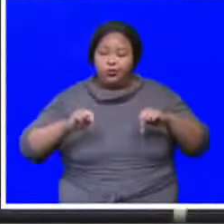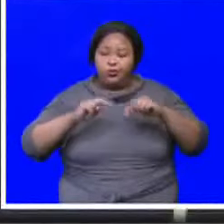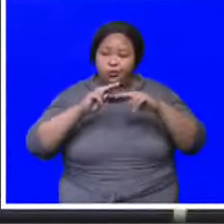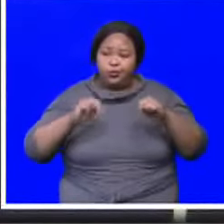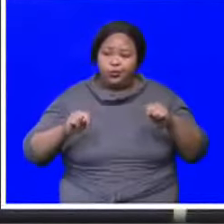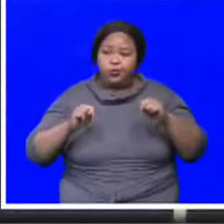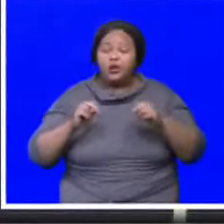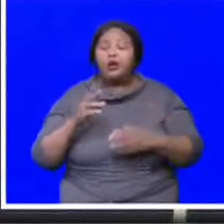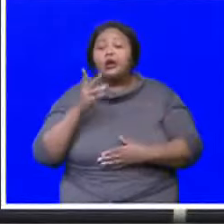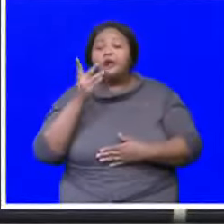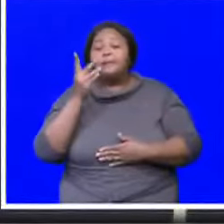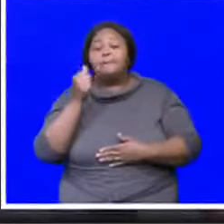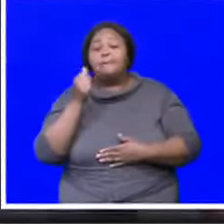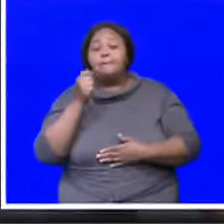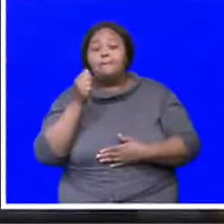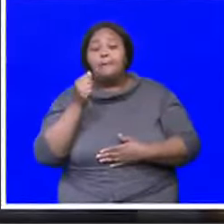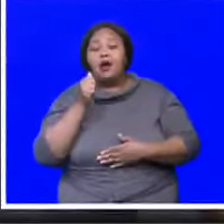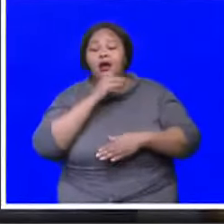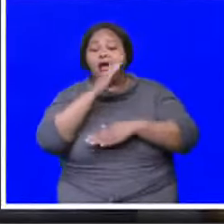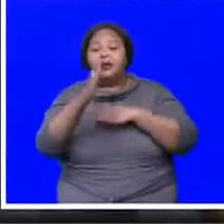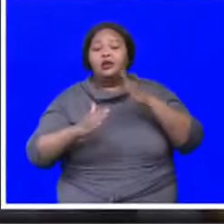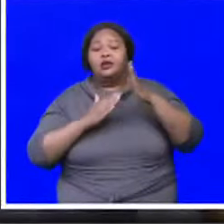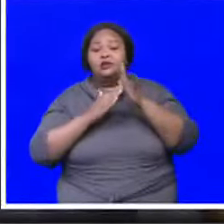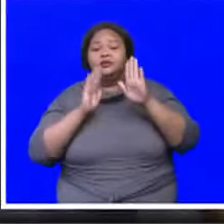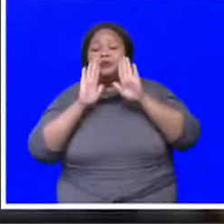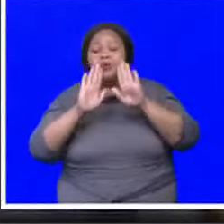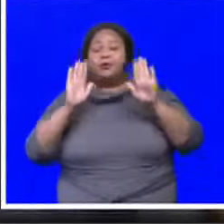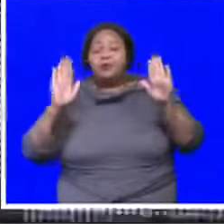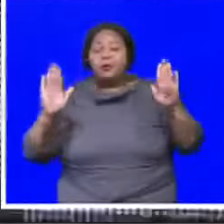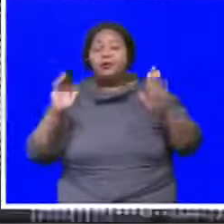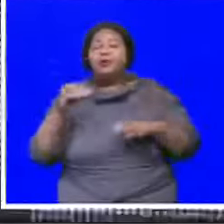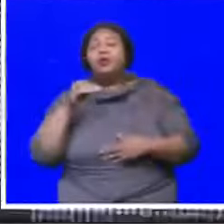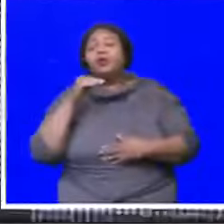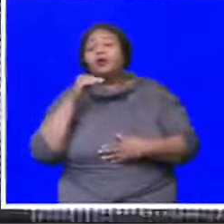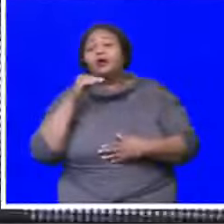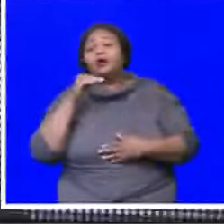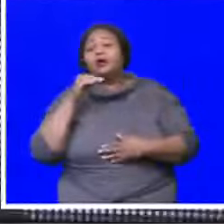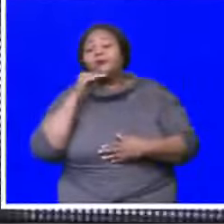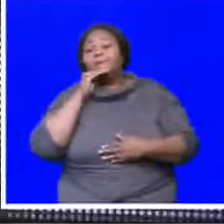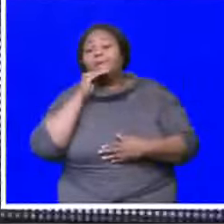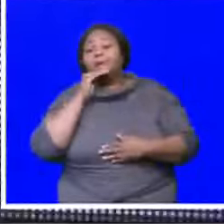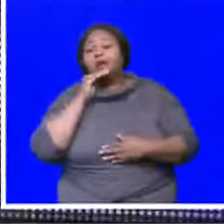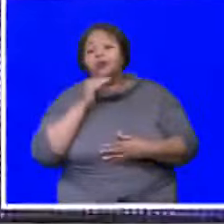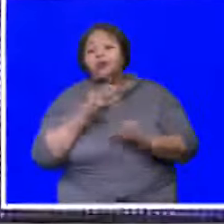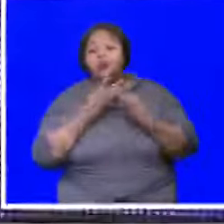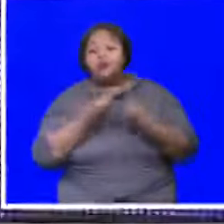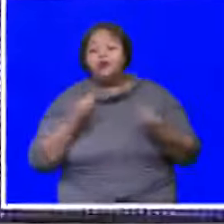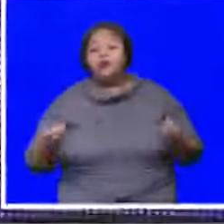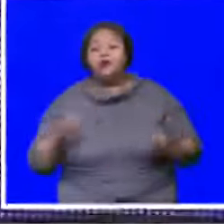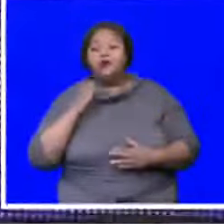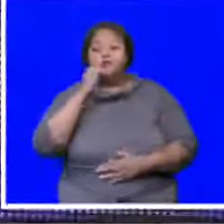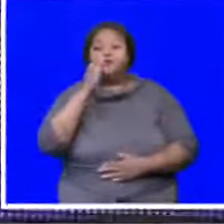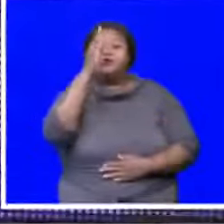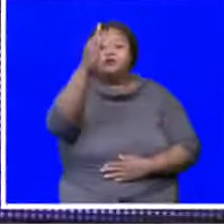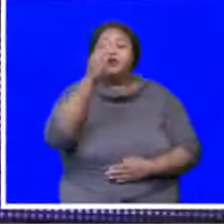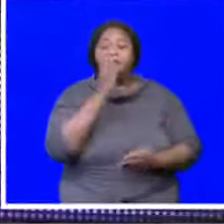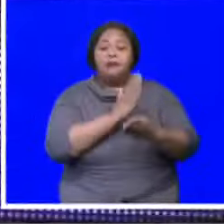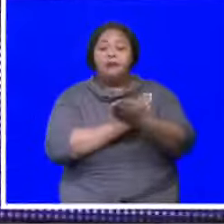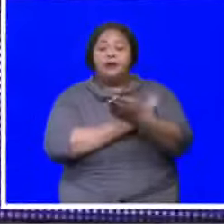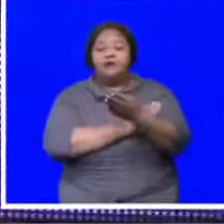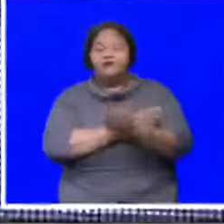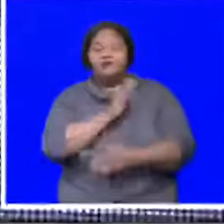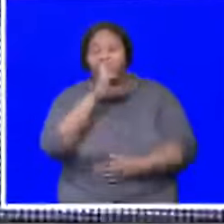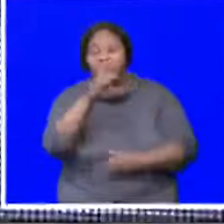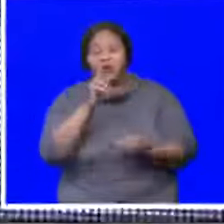documenting the history of our currency will be of benefit to future generations. Even